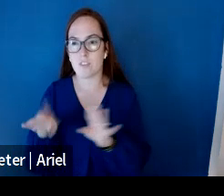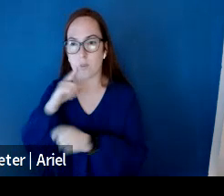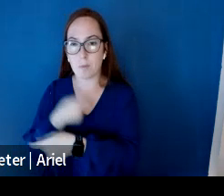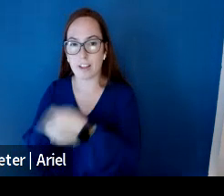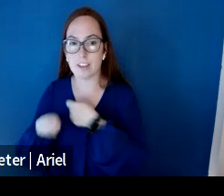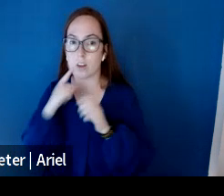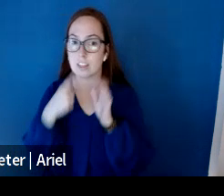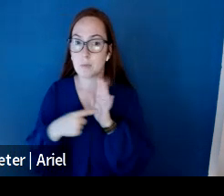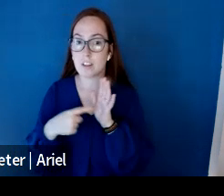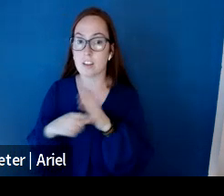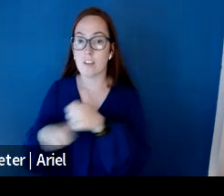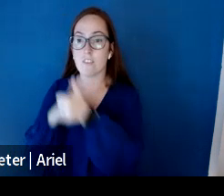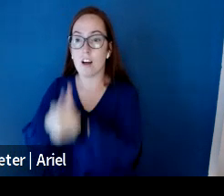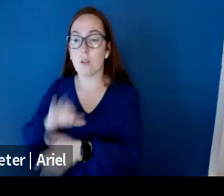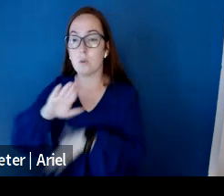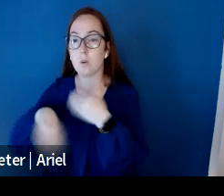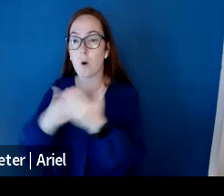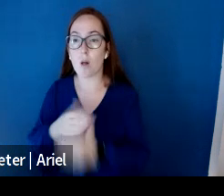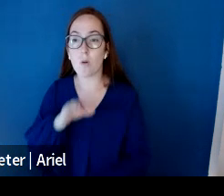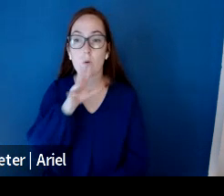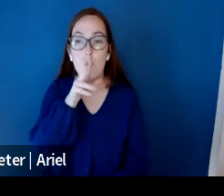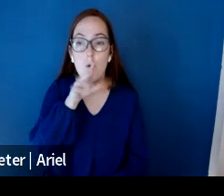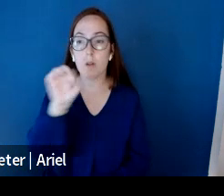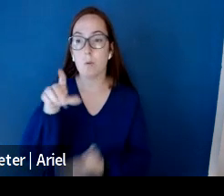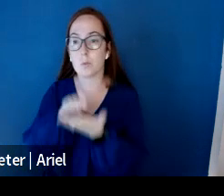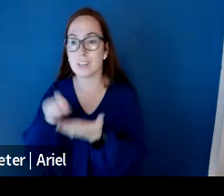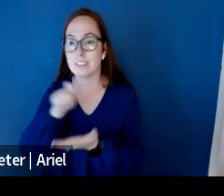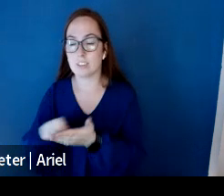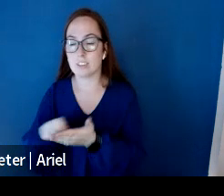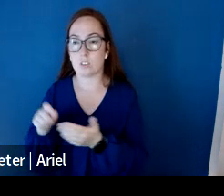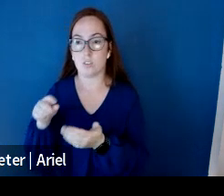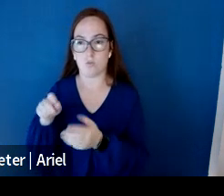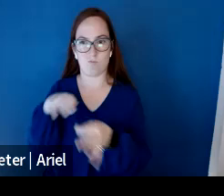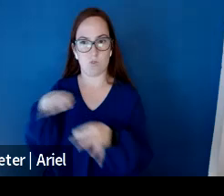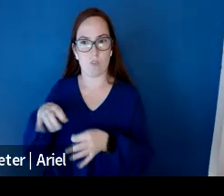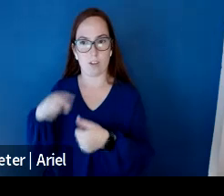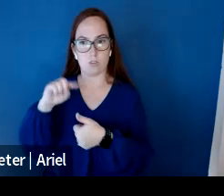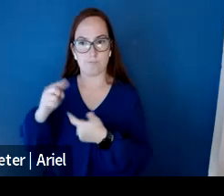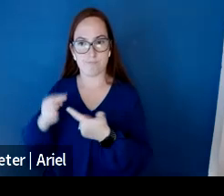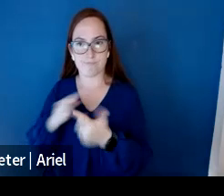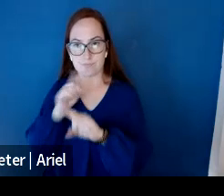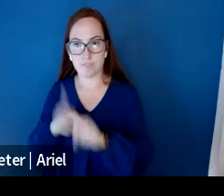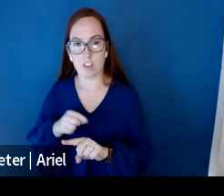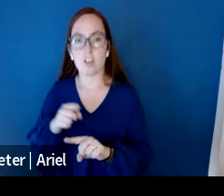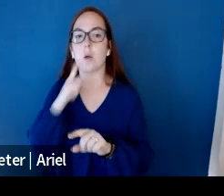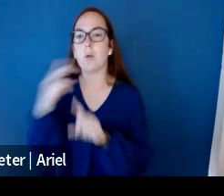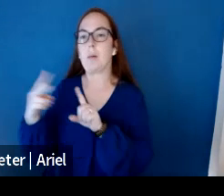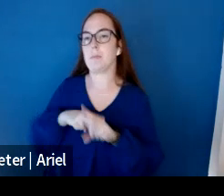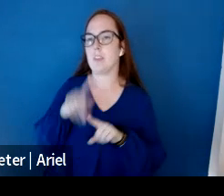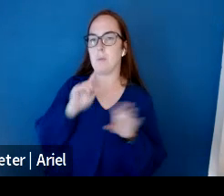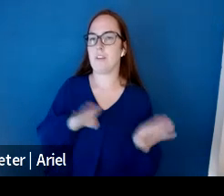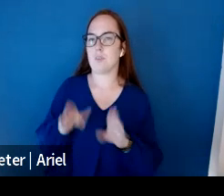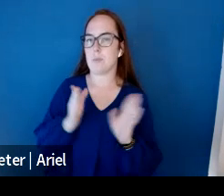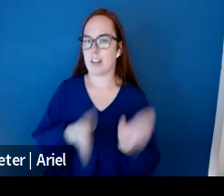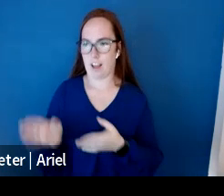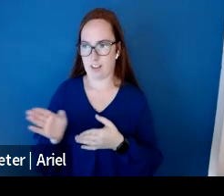all oral and written directions and use that in their behavior plan. So again, what we're able to do is to